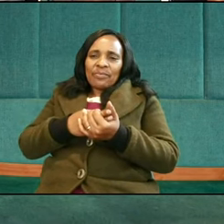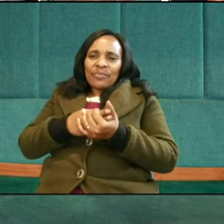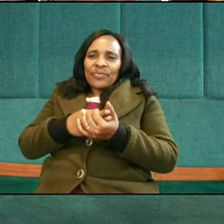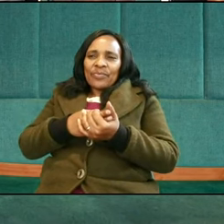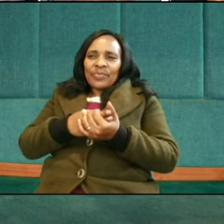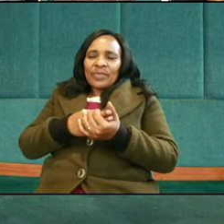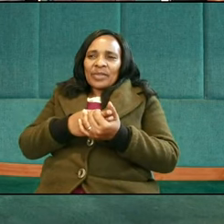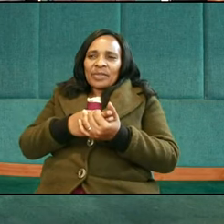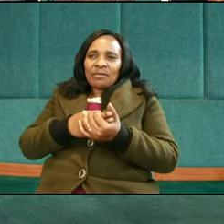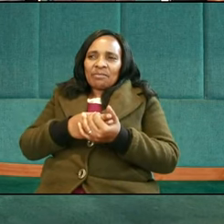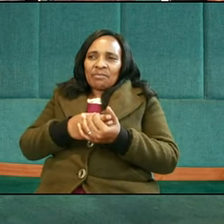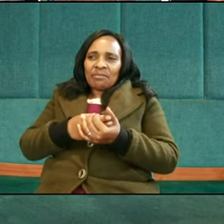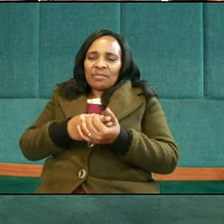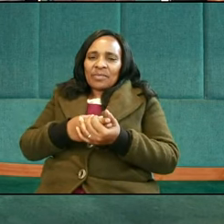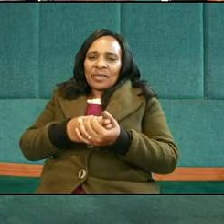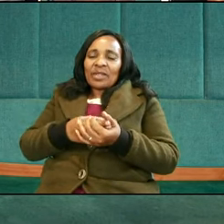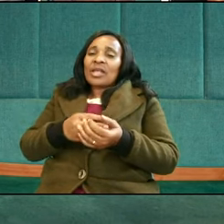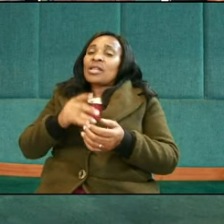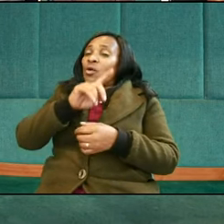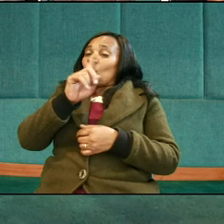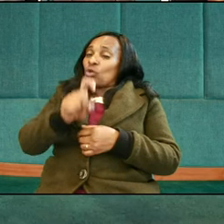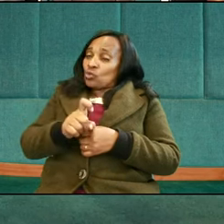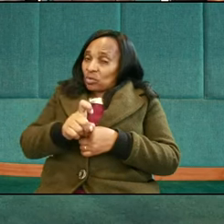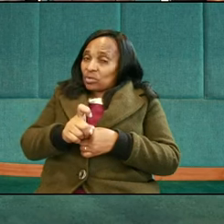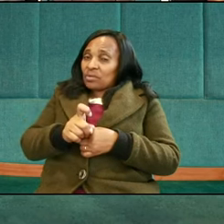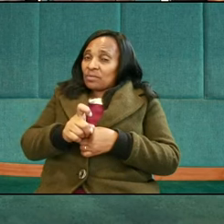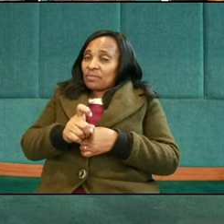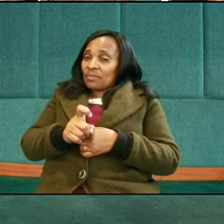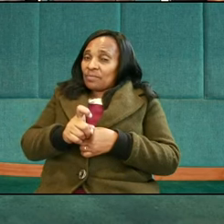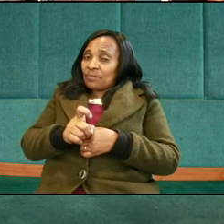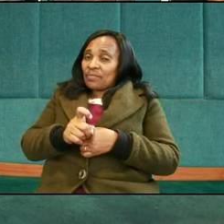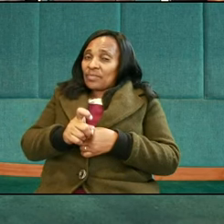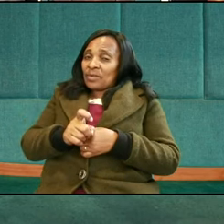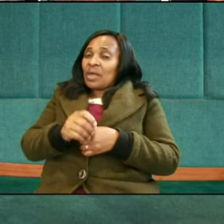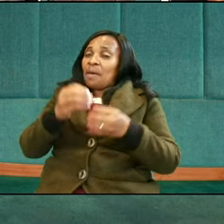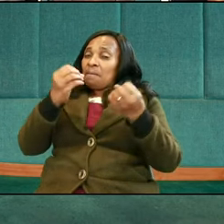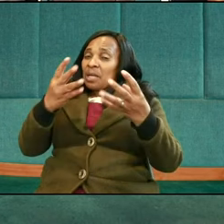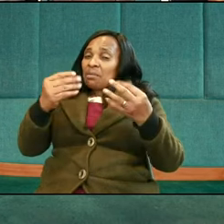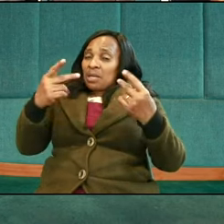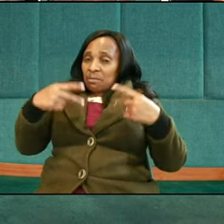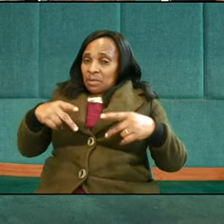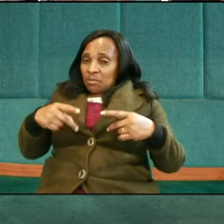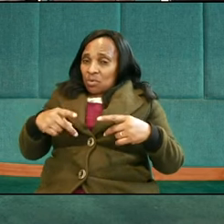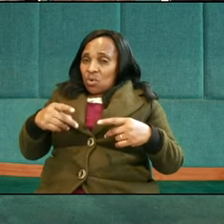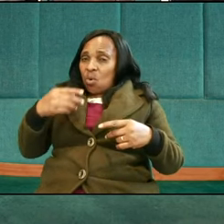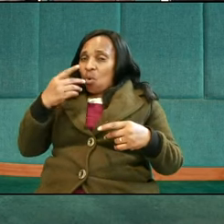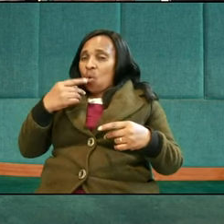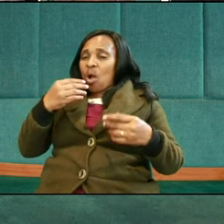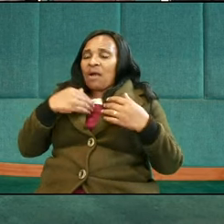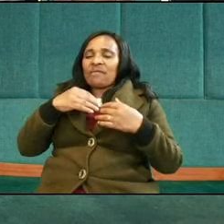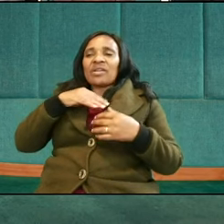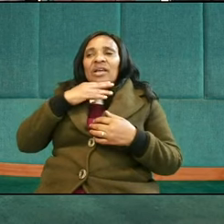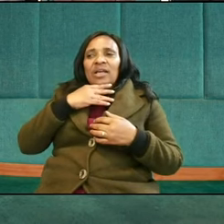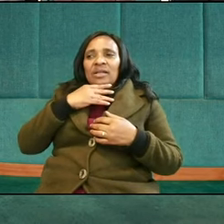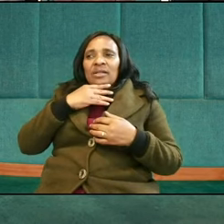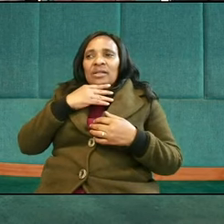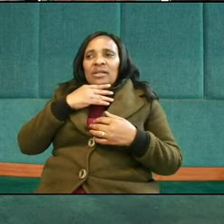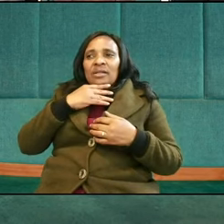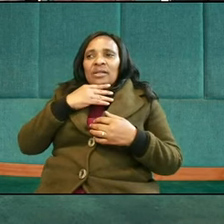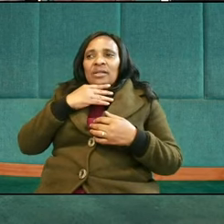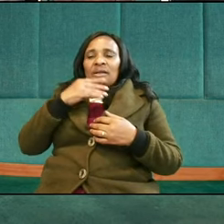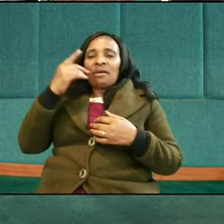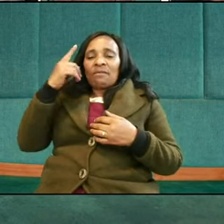Could you repeat the question? The question is, there are many people who probably maybe have died for the faith.